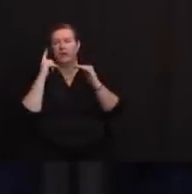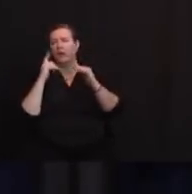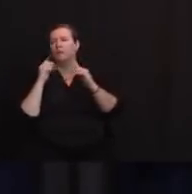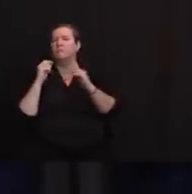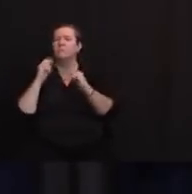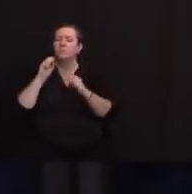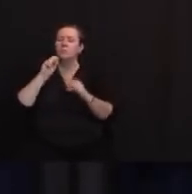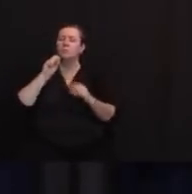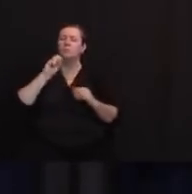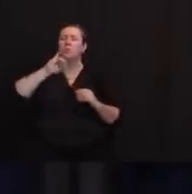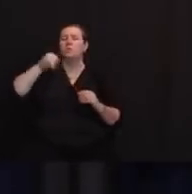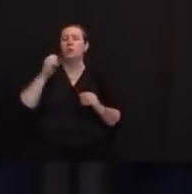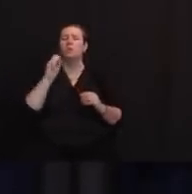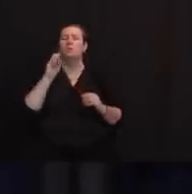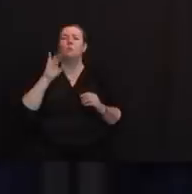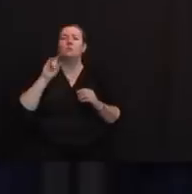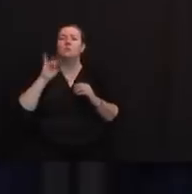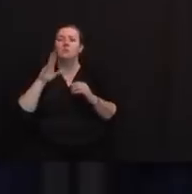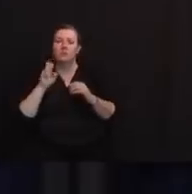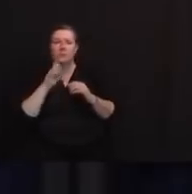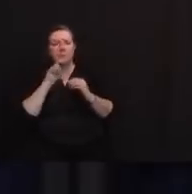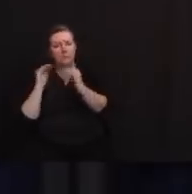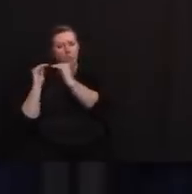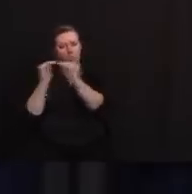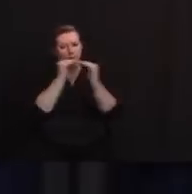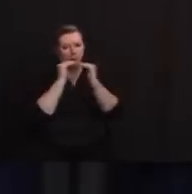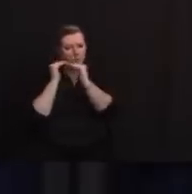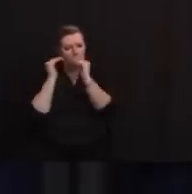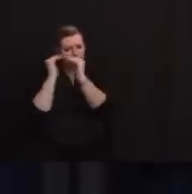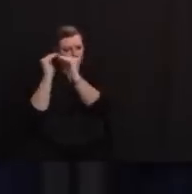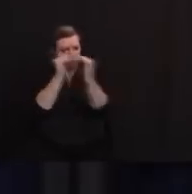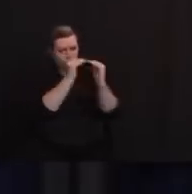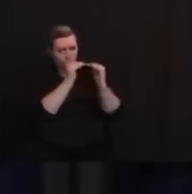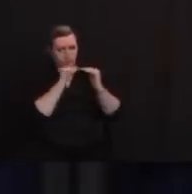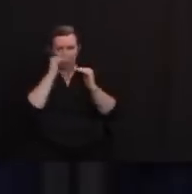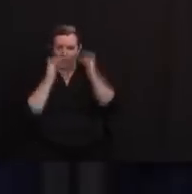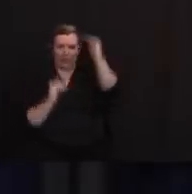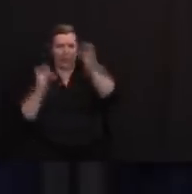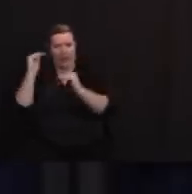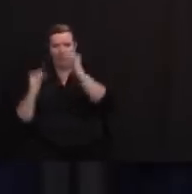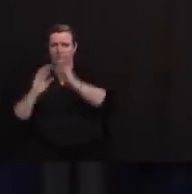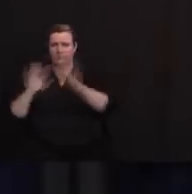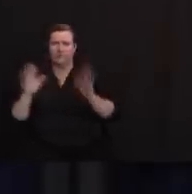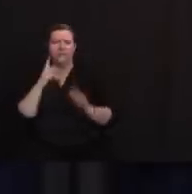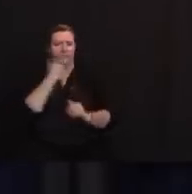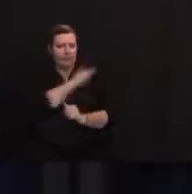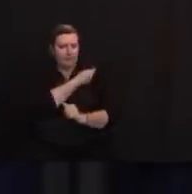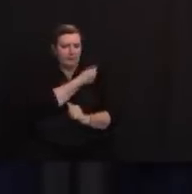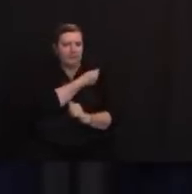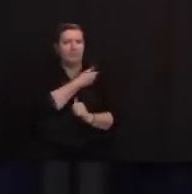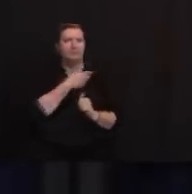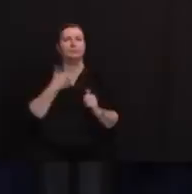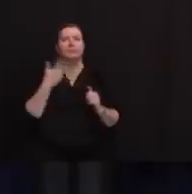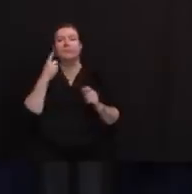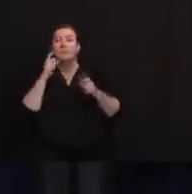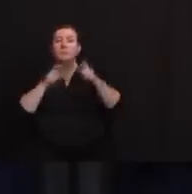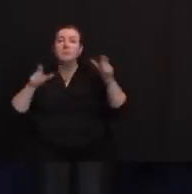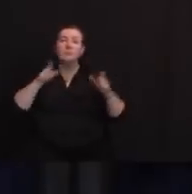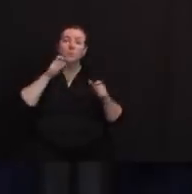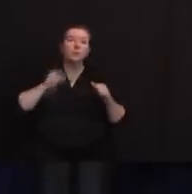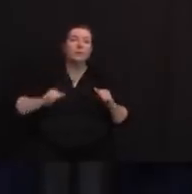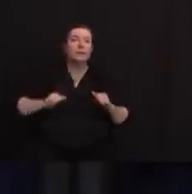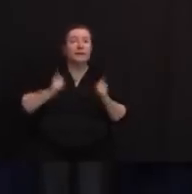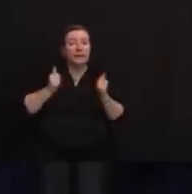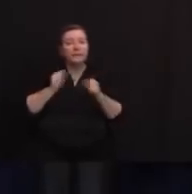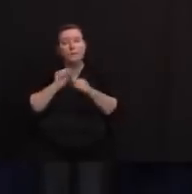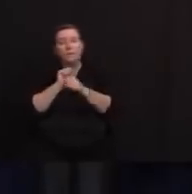provide equitable access to COVID-19 vaccine to all who live, work, or are educated in New